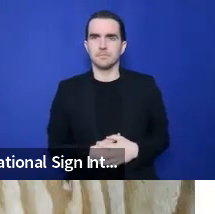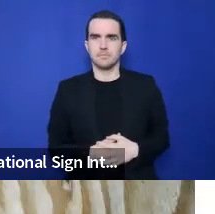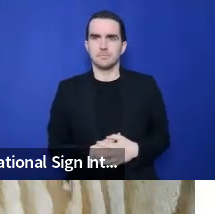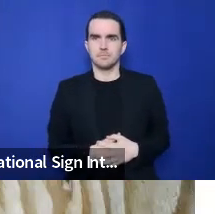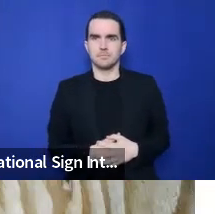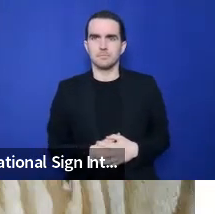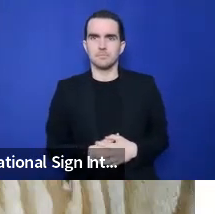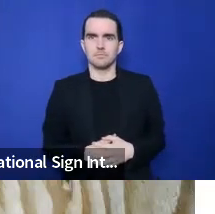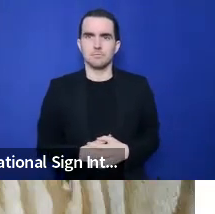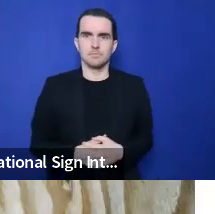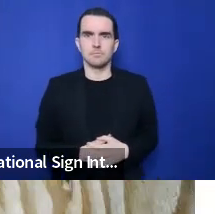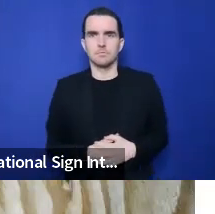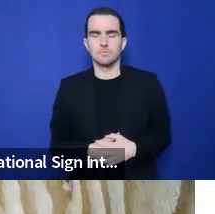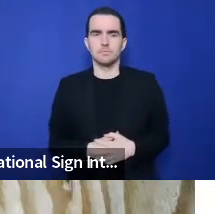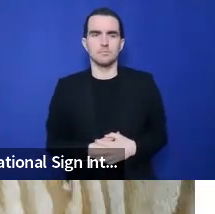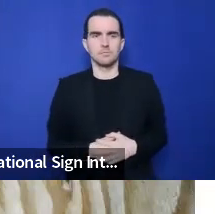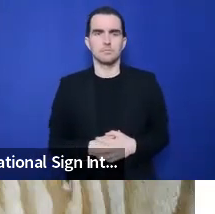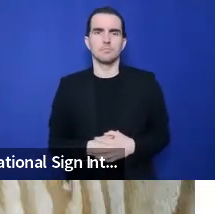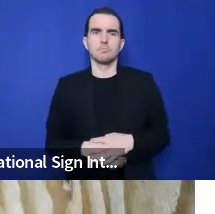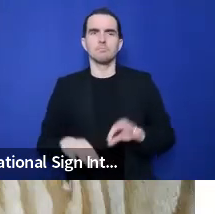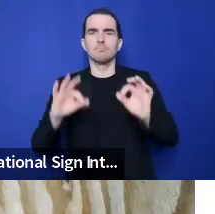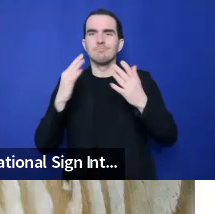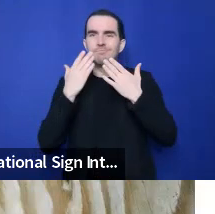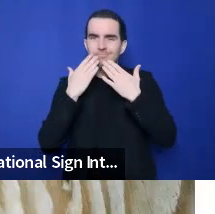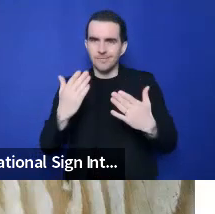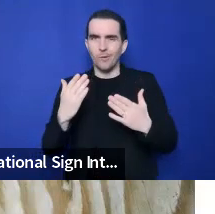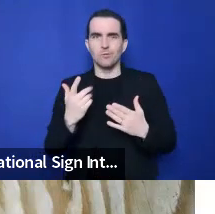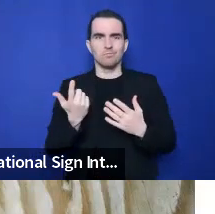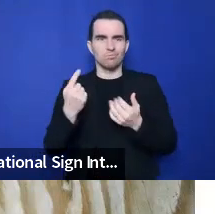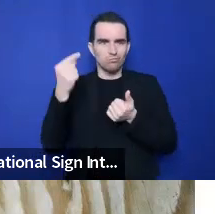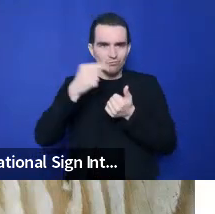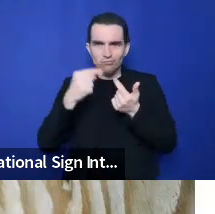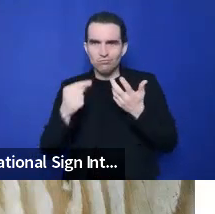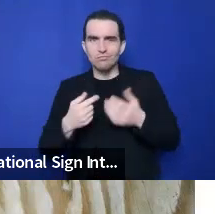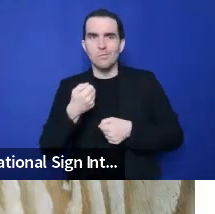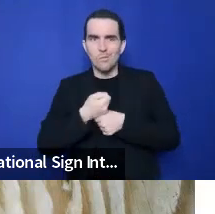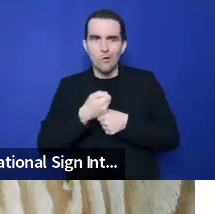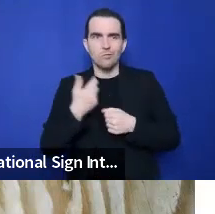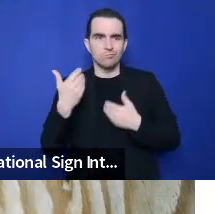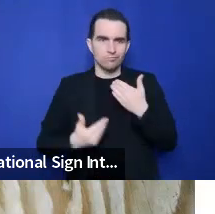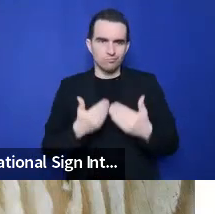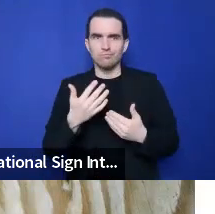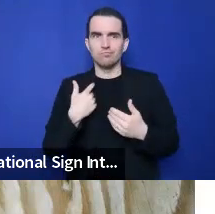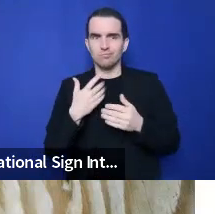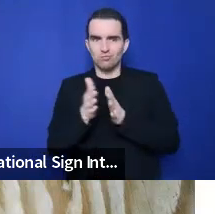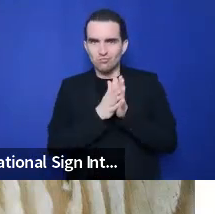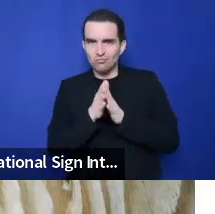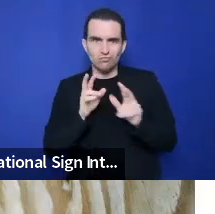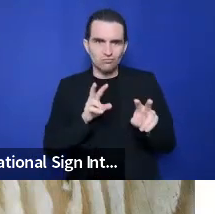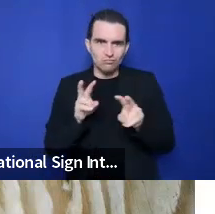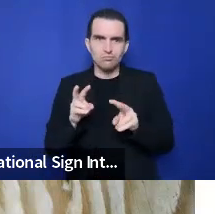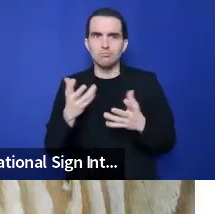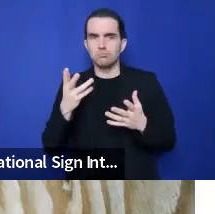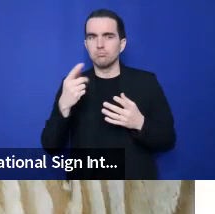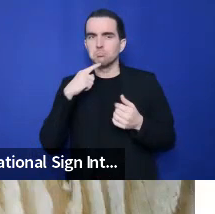persons and persons with disabilities face in accessing formal systems. Now let's